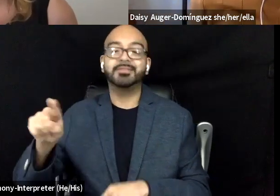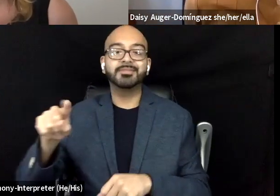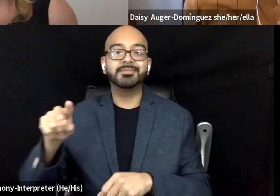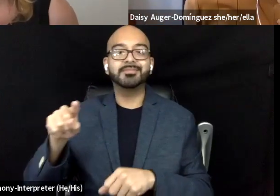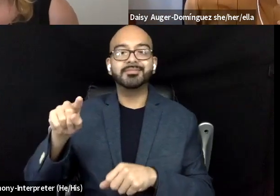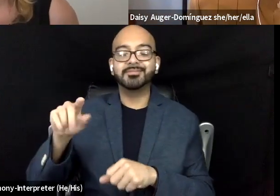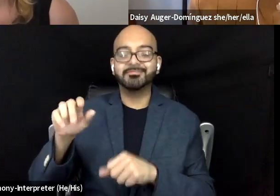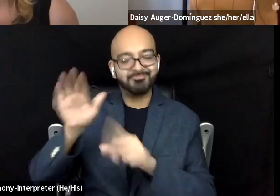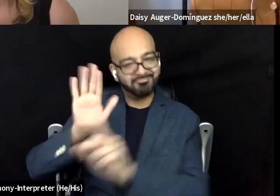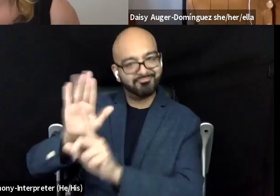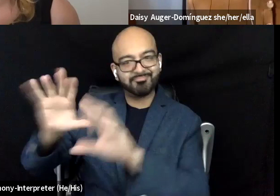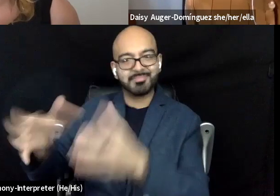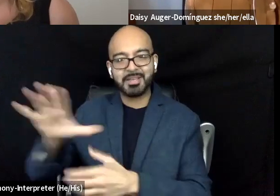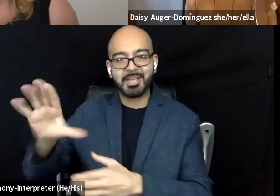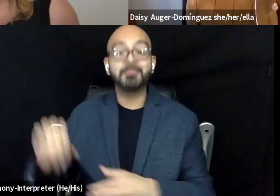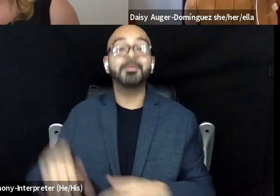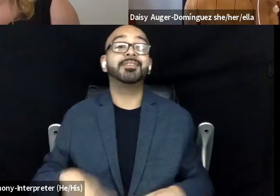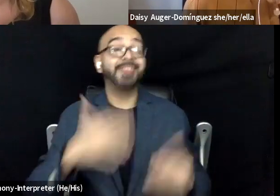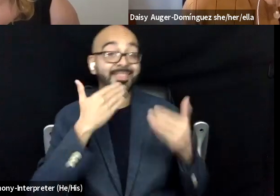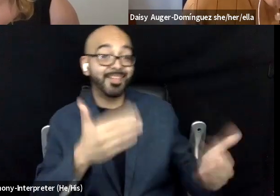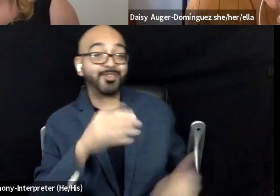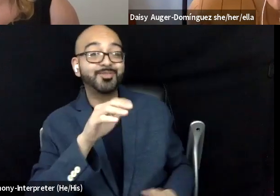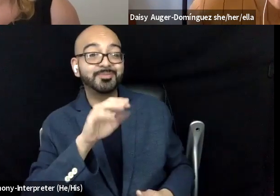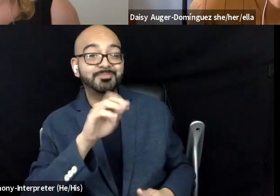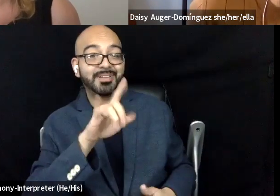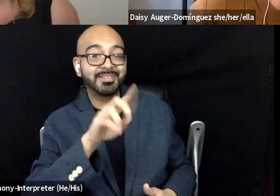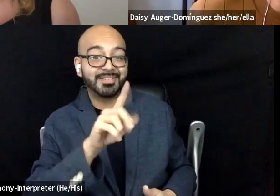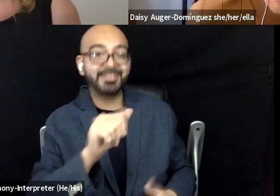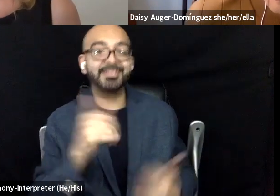to everyone and all of the friends that I see on the chat.